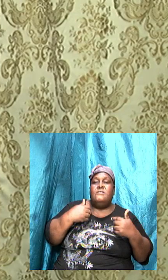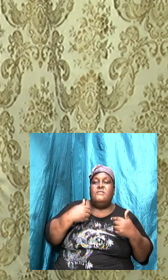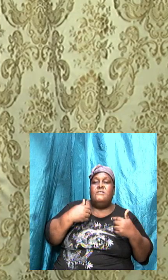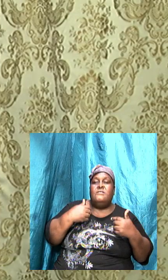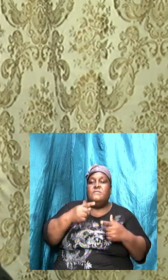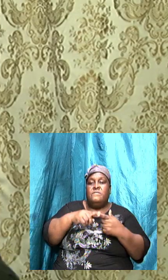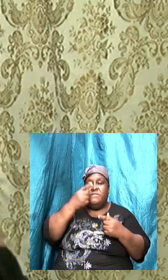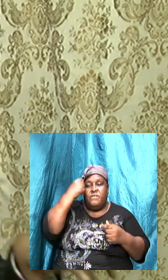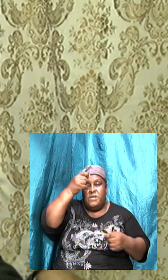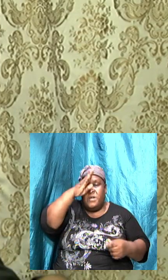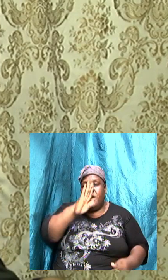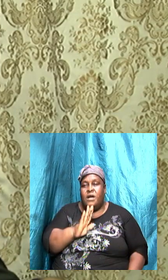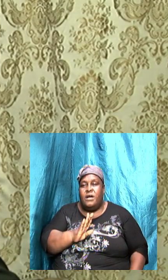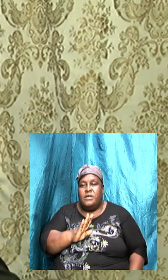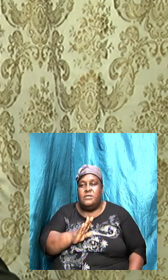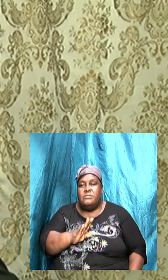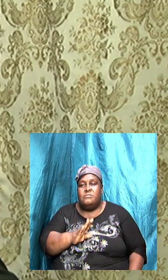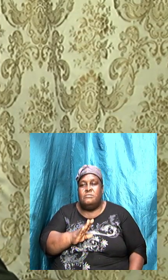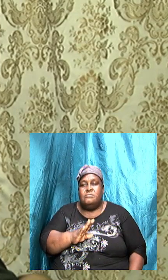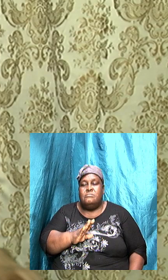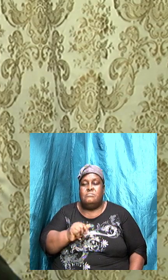Amen.